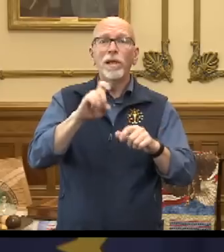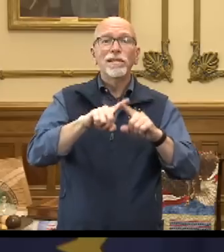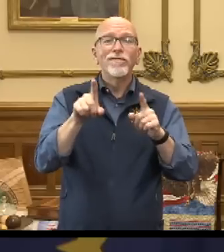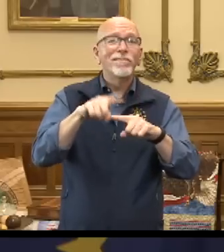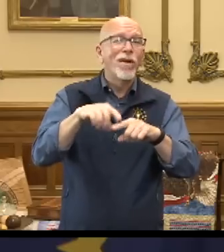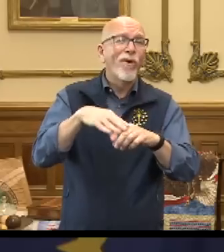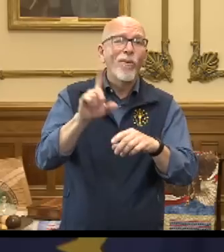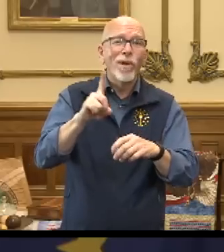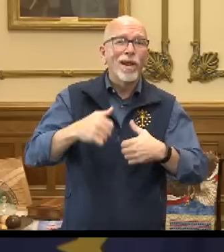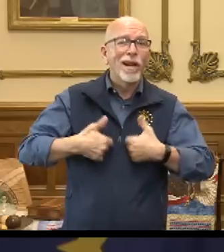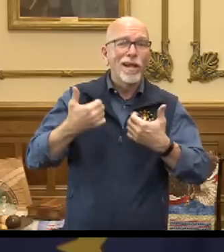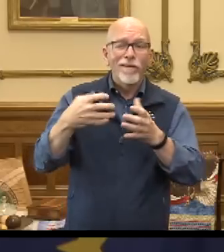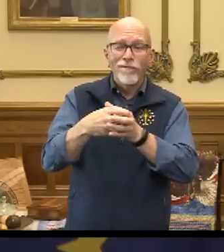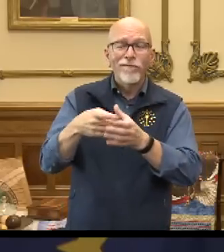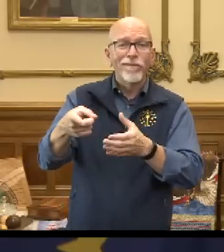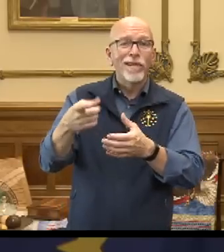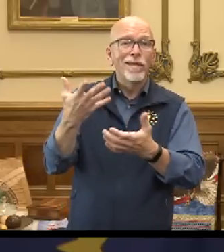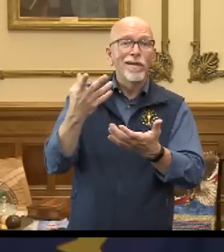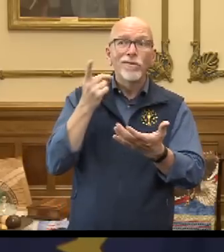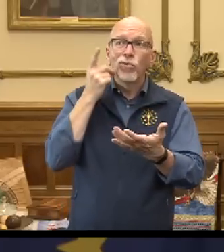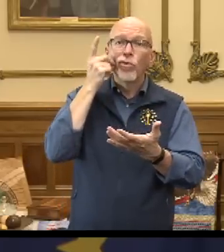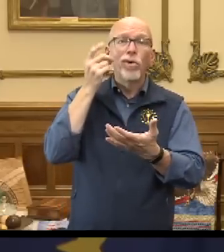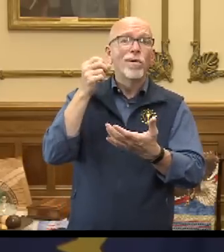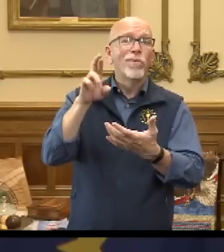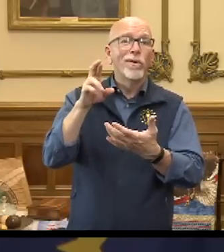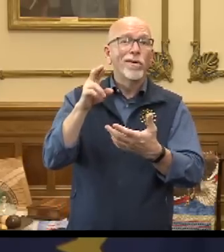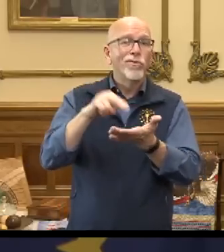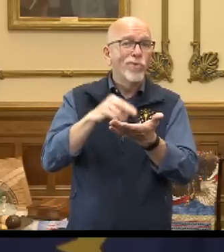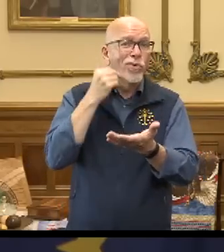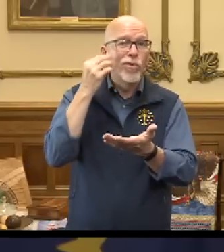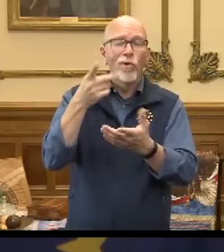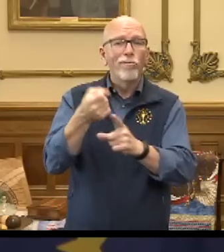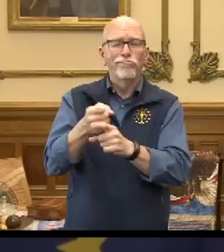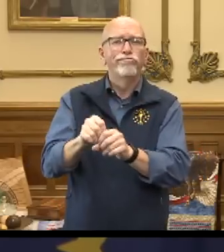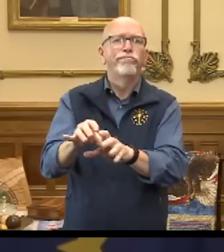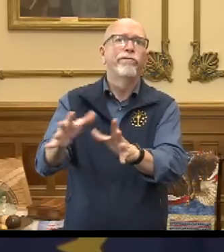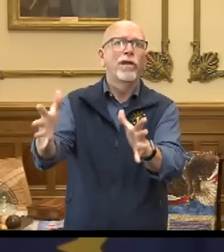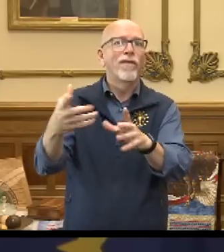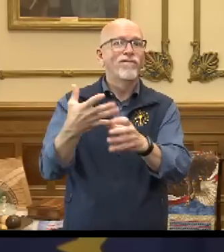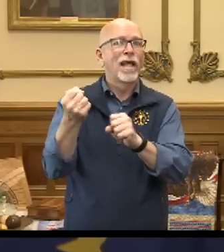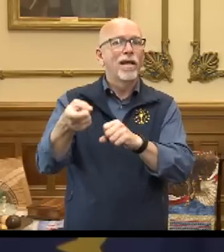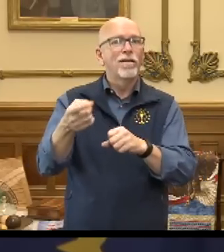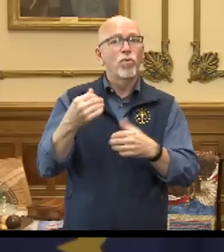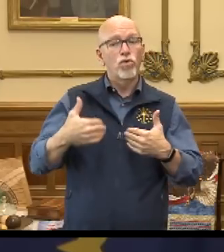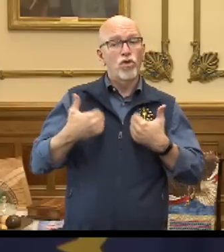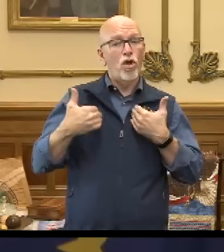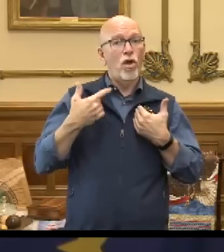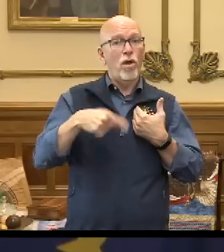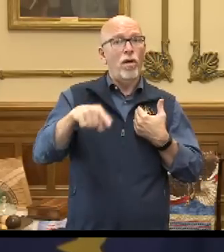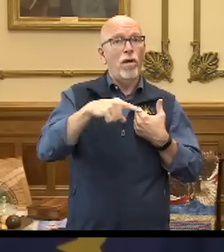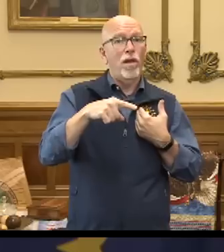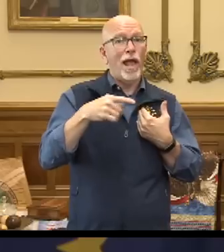living settings that we just have to address. And as you mentioned at the outset, the younger folks